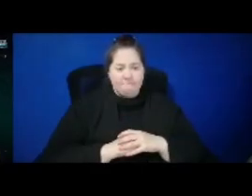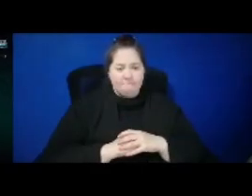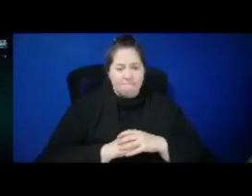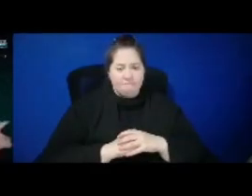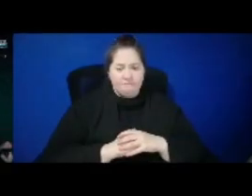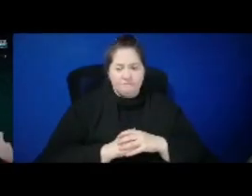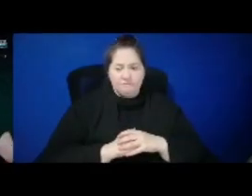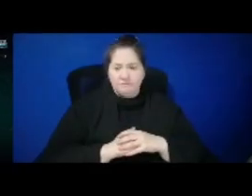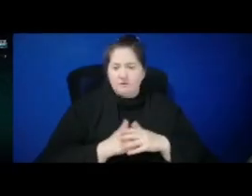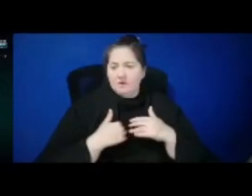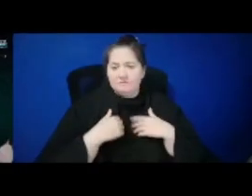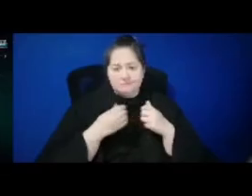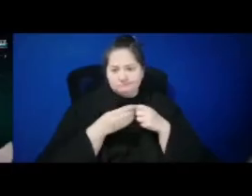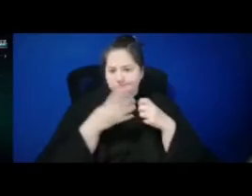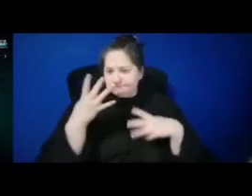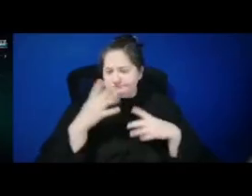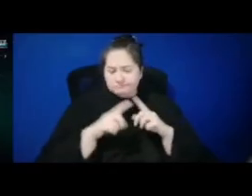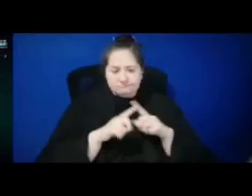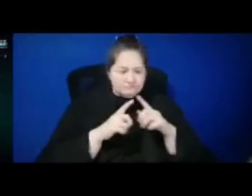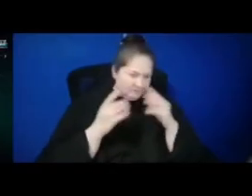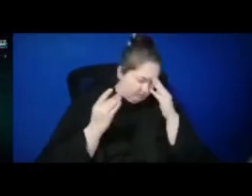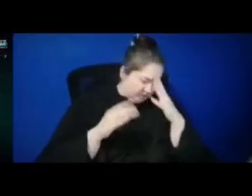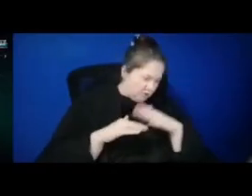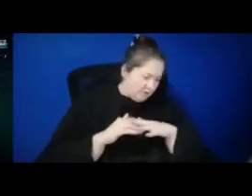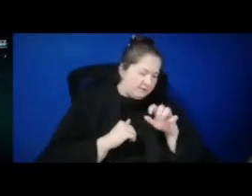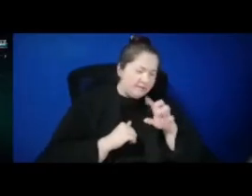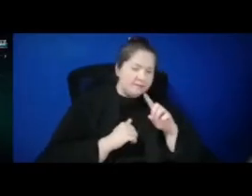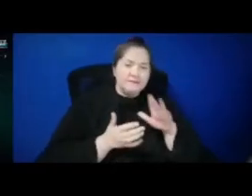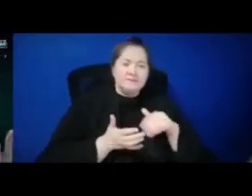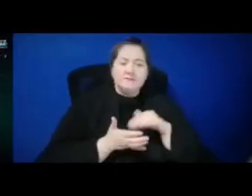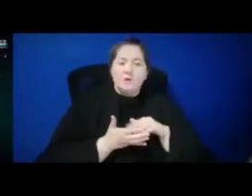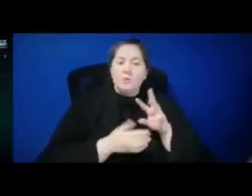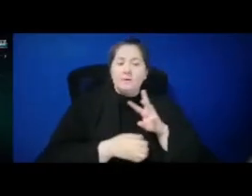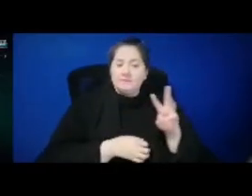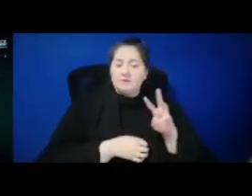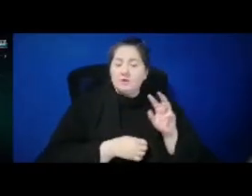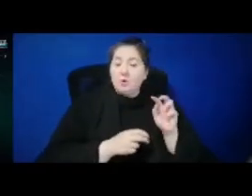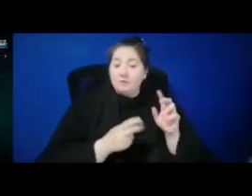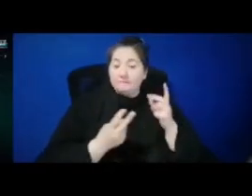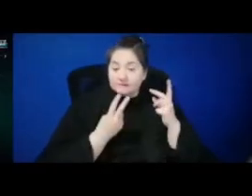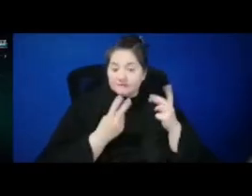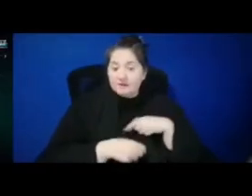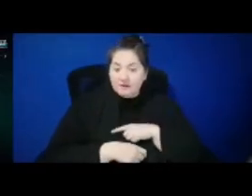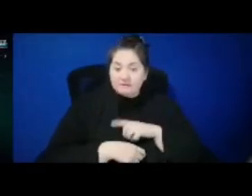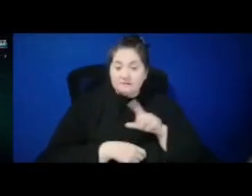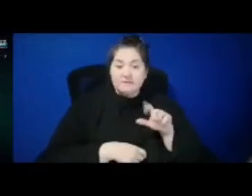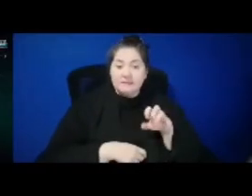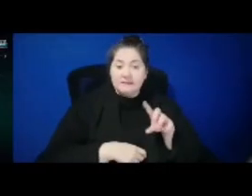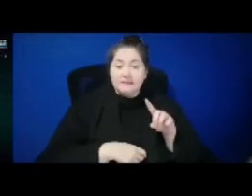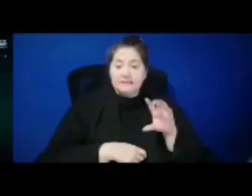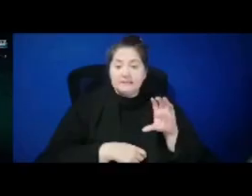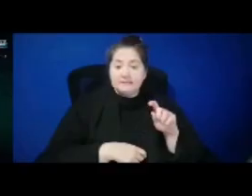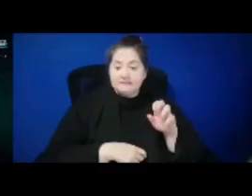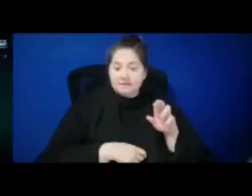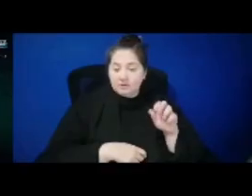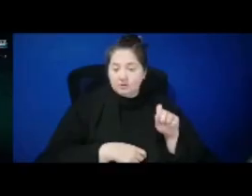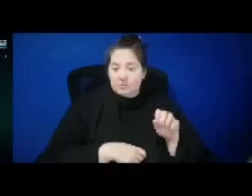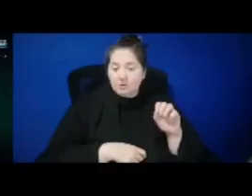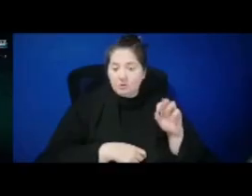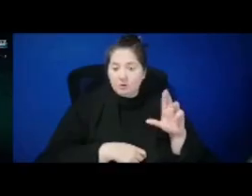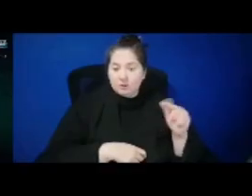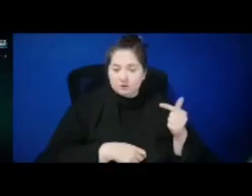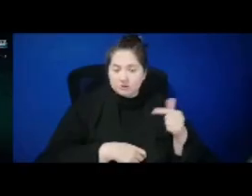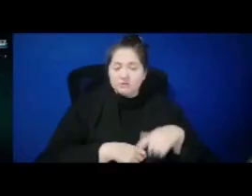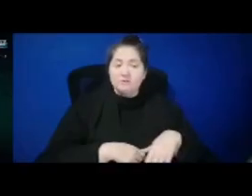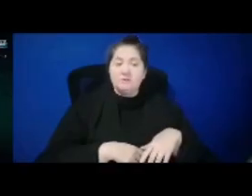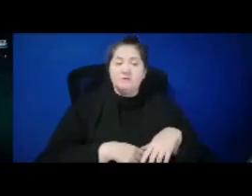We have plethora of information on the Lead Center website. So I'd highly encourage you to visit us at leadcenter.org. Please sign